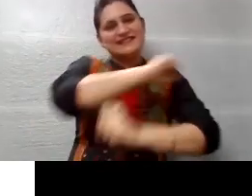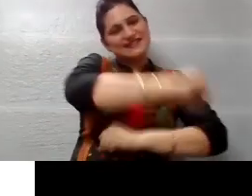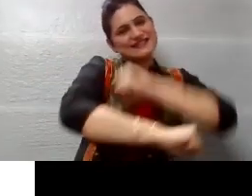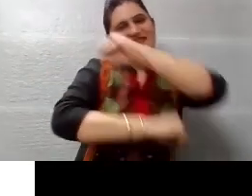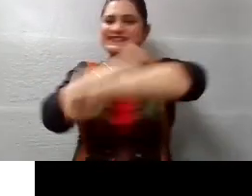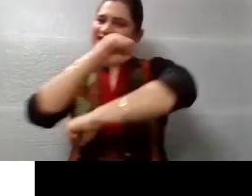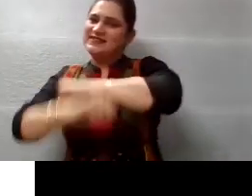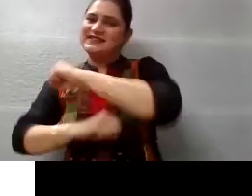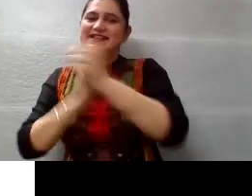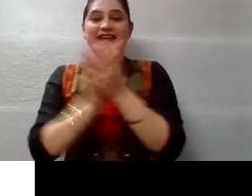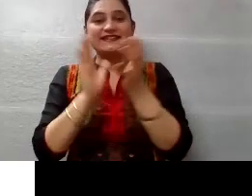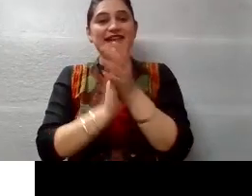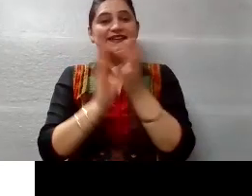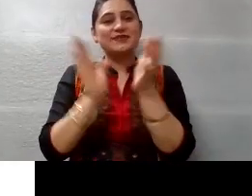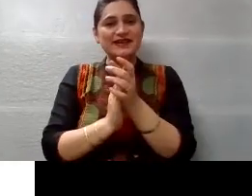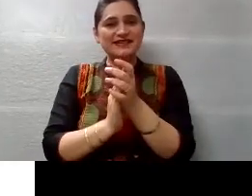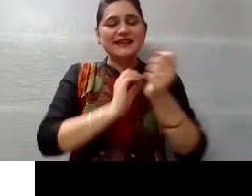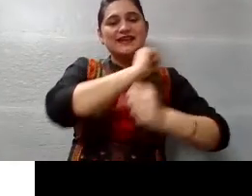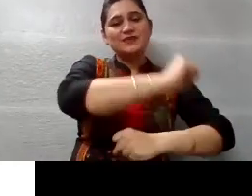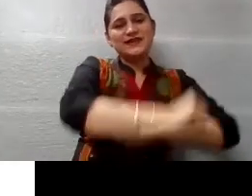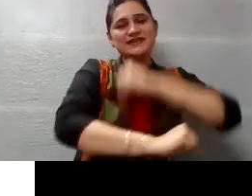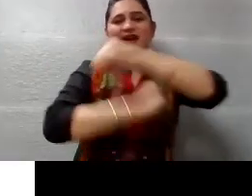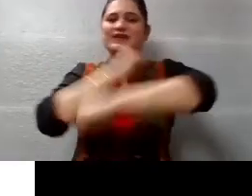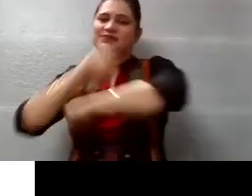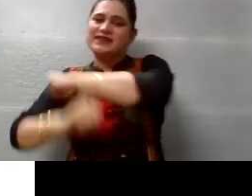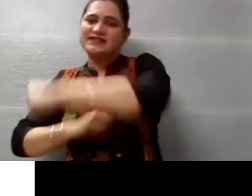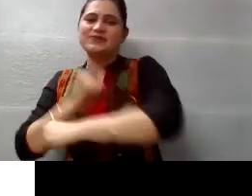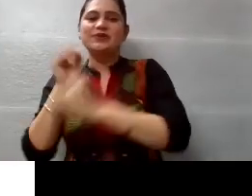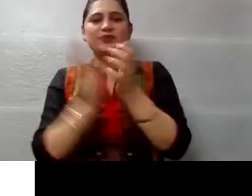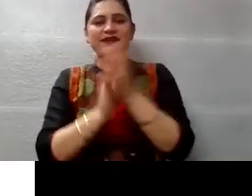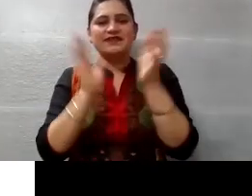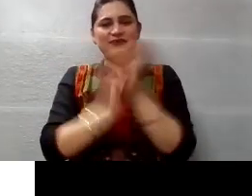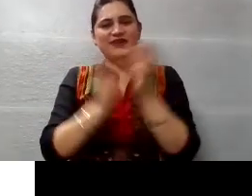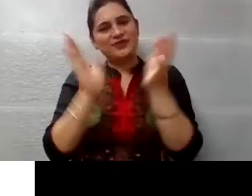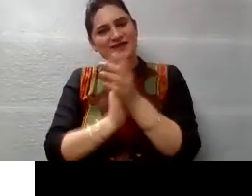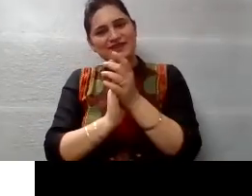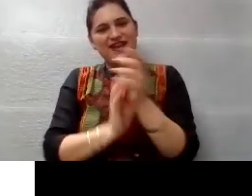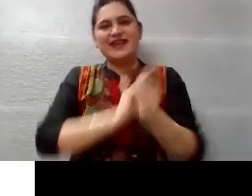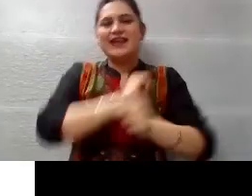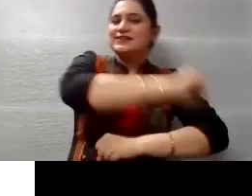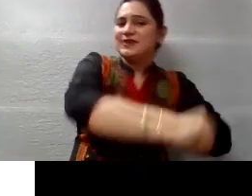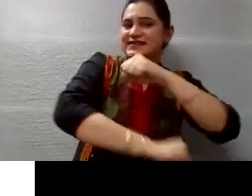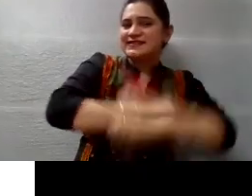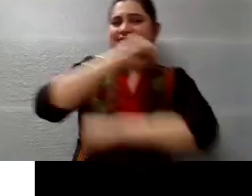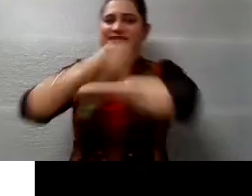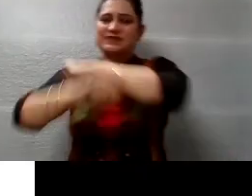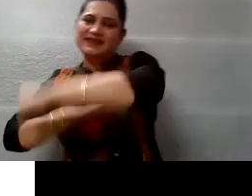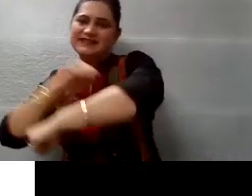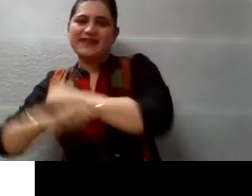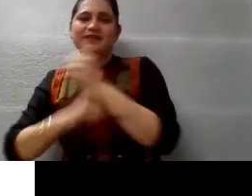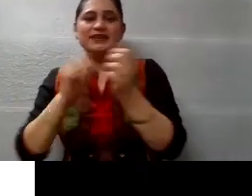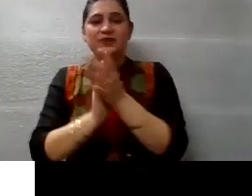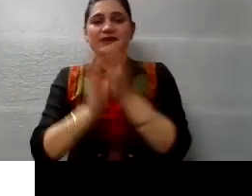15, 16, 17, 18, 19, 20. 21, 22, 23, 24, 25. 26,